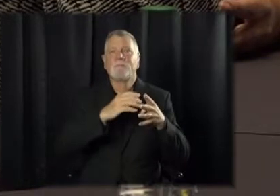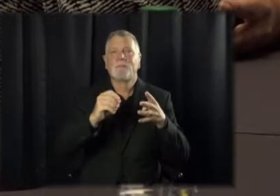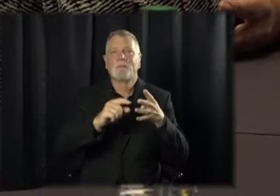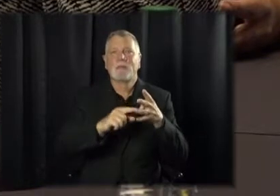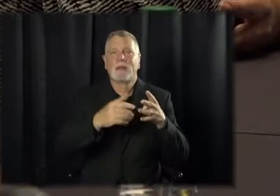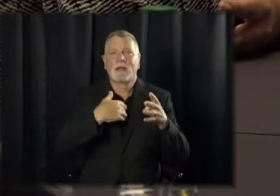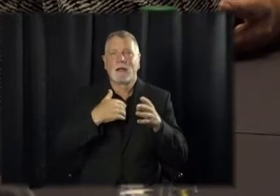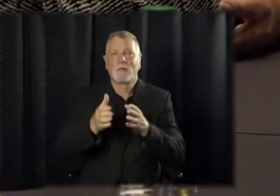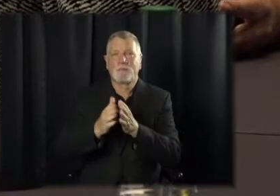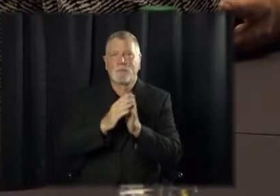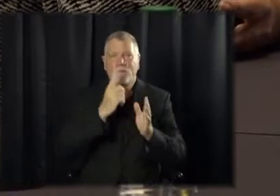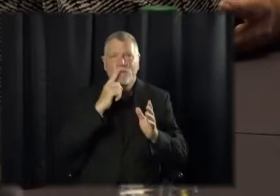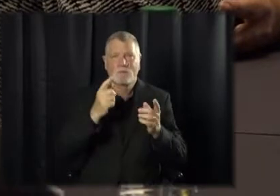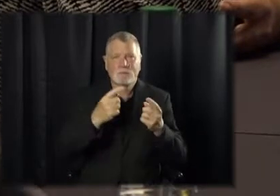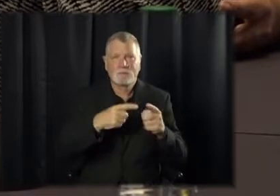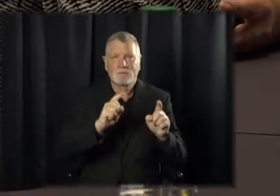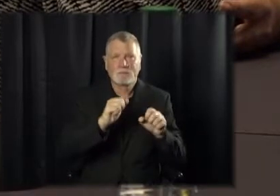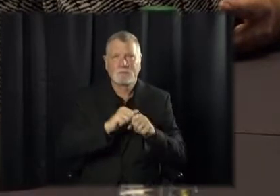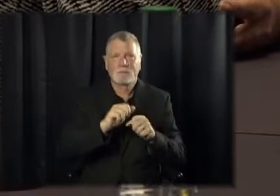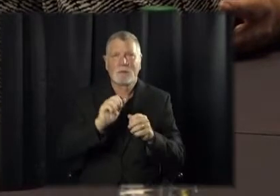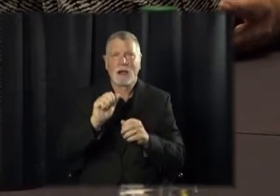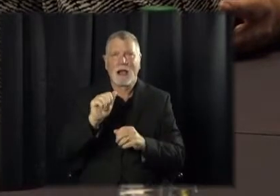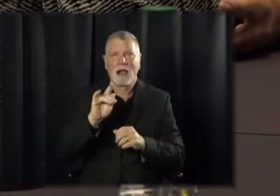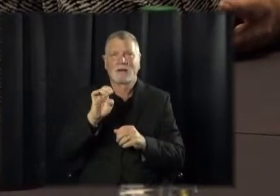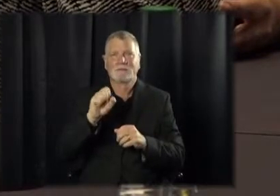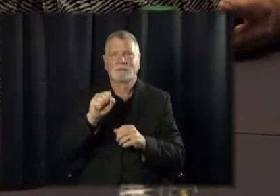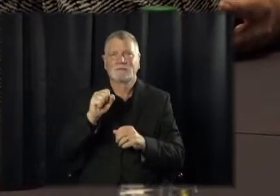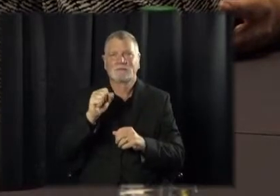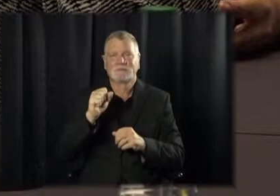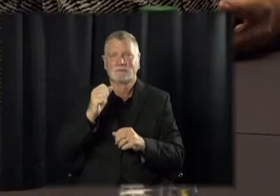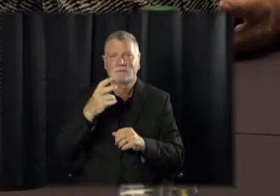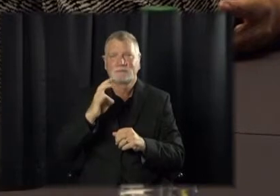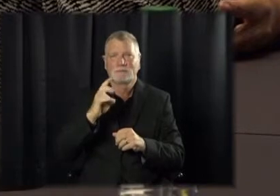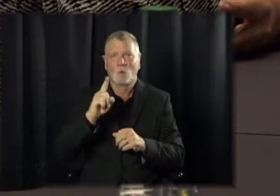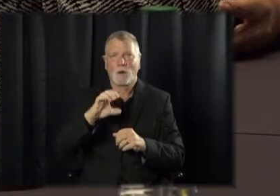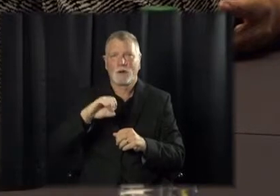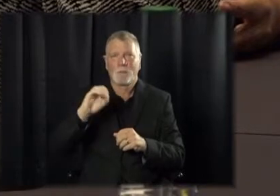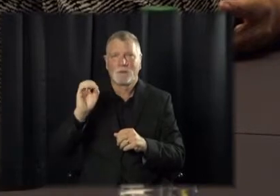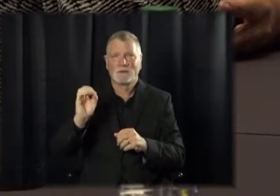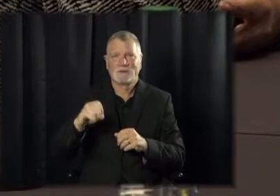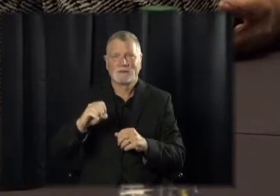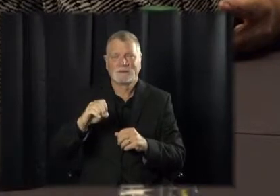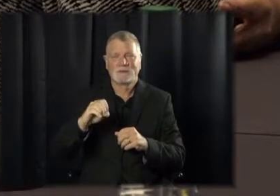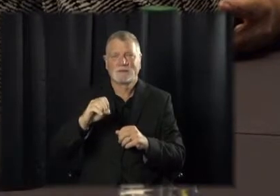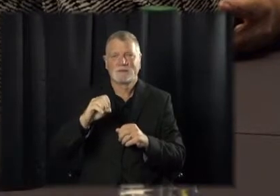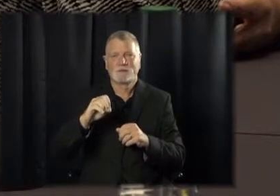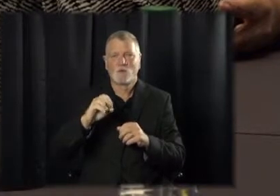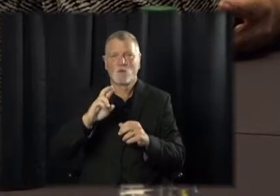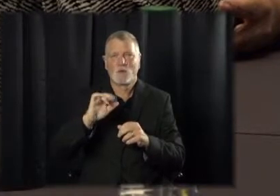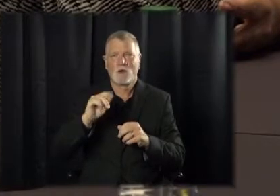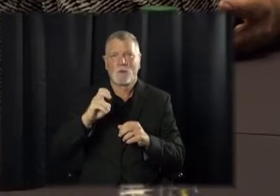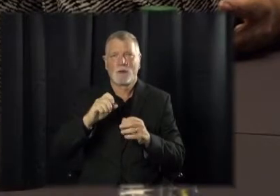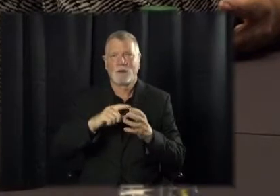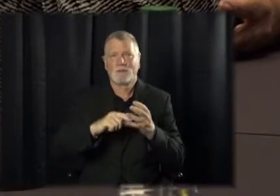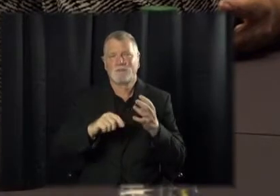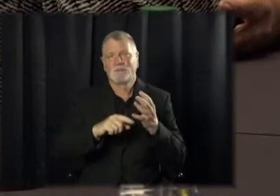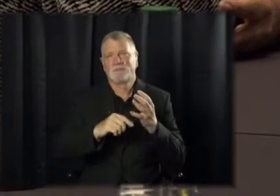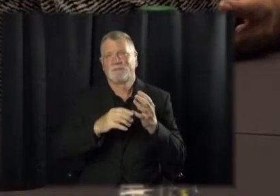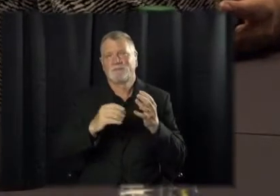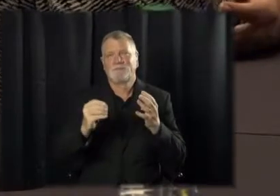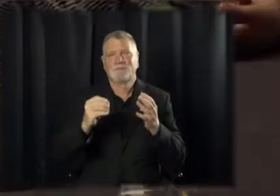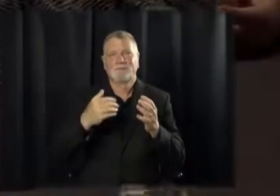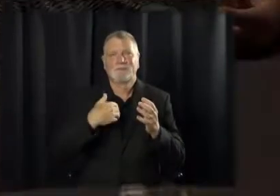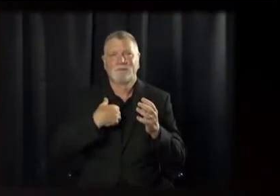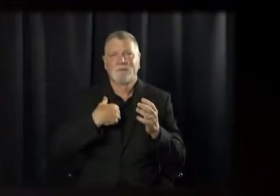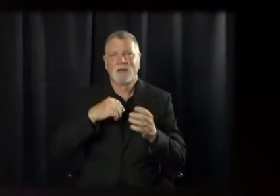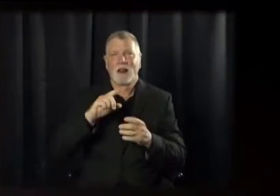necessary resources to achieve Act 17's 100% renewable energy target, and restructuring Prepa's legacy debt and